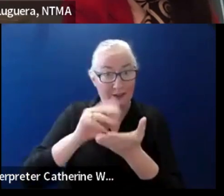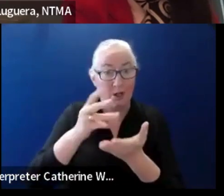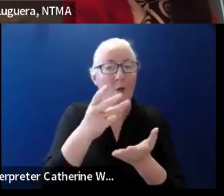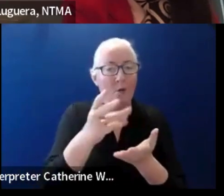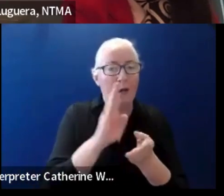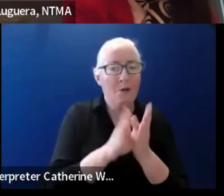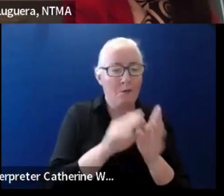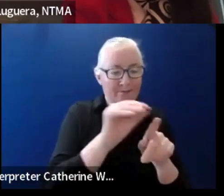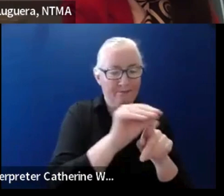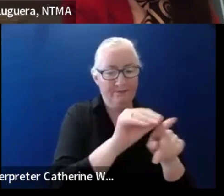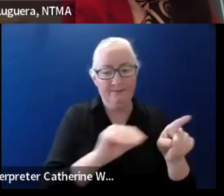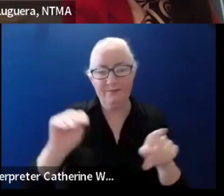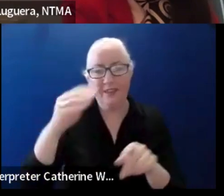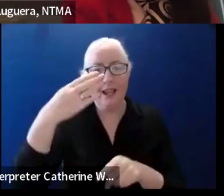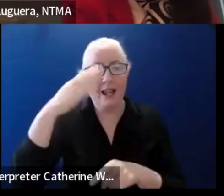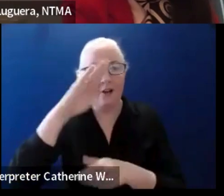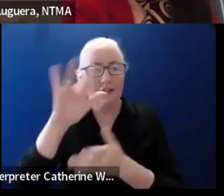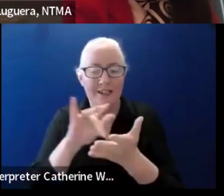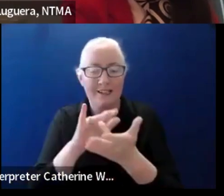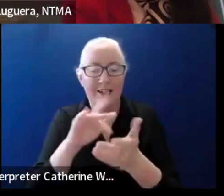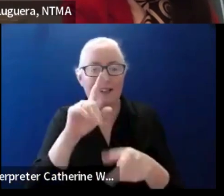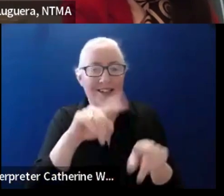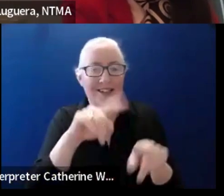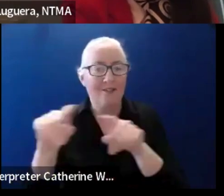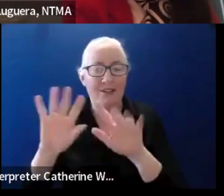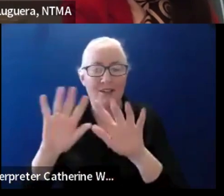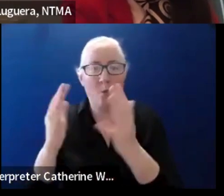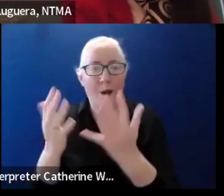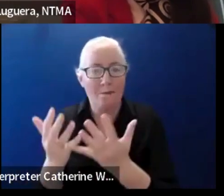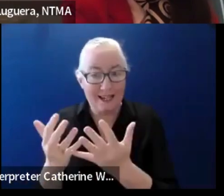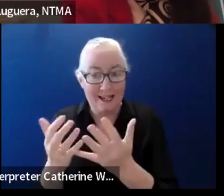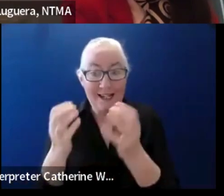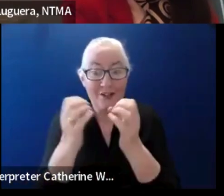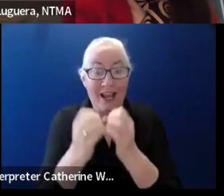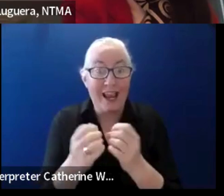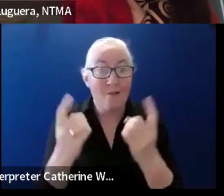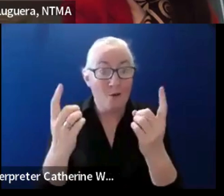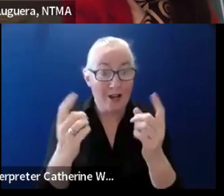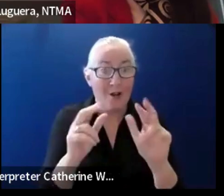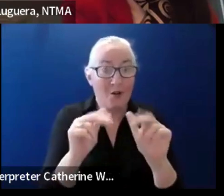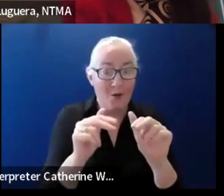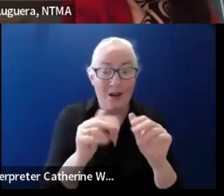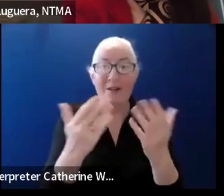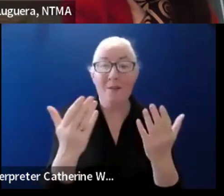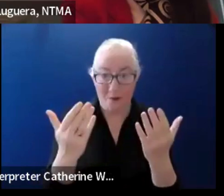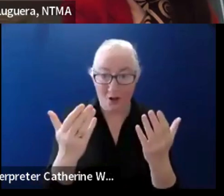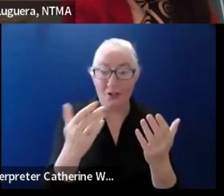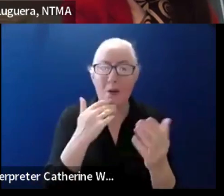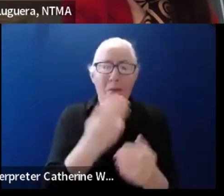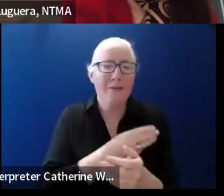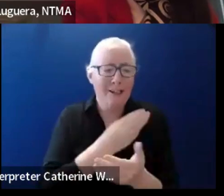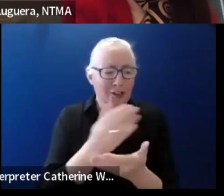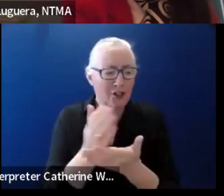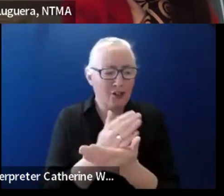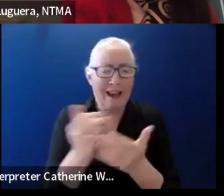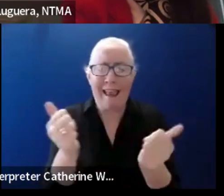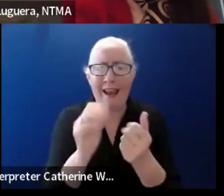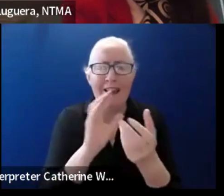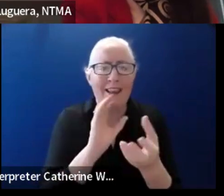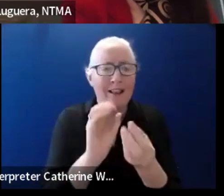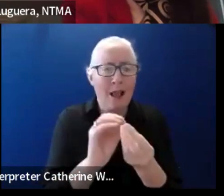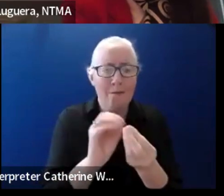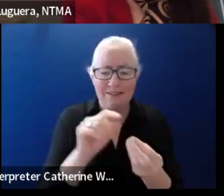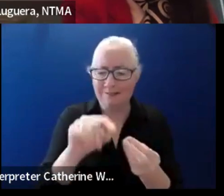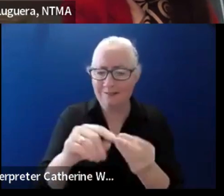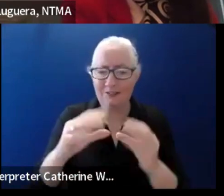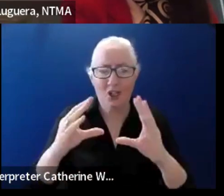shortly on the Irish Centre for Diversity website. Everyone is muted except the panel, but please do share any comments in the chat function.